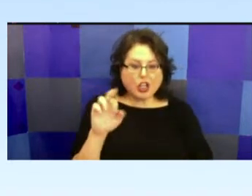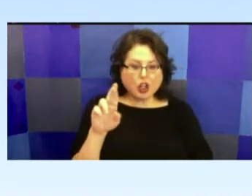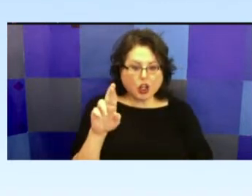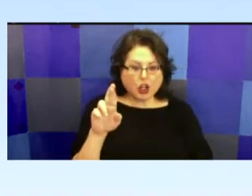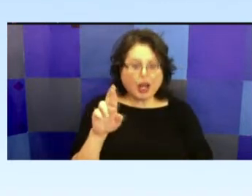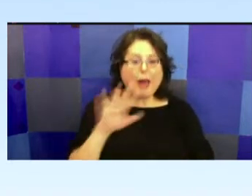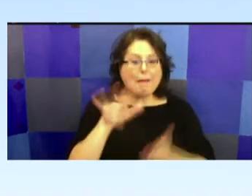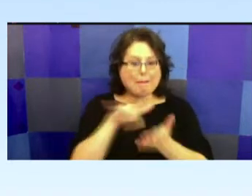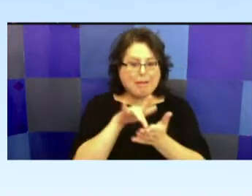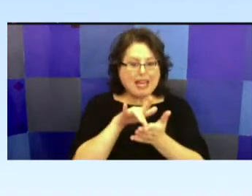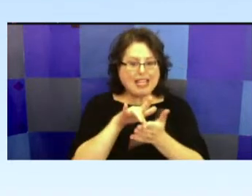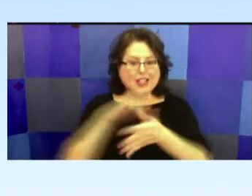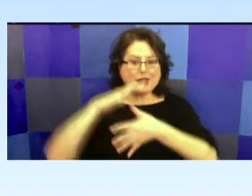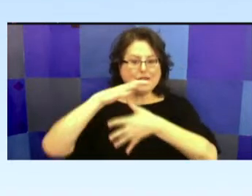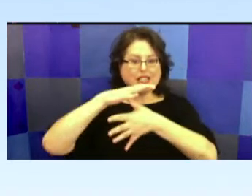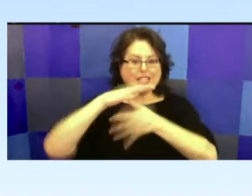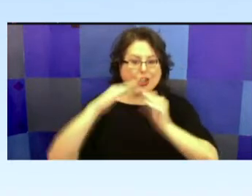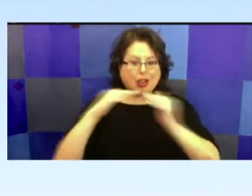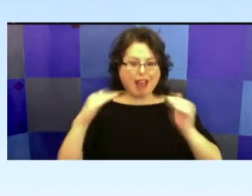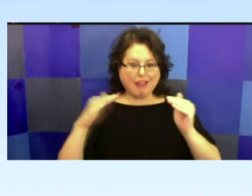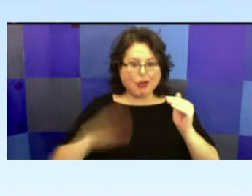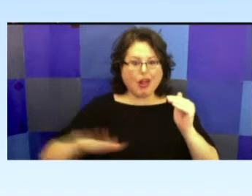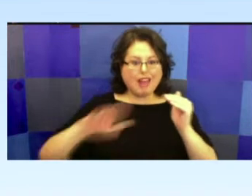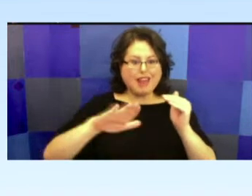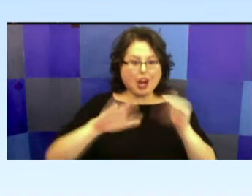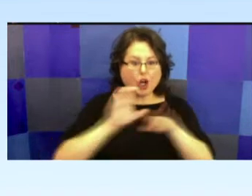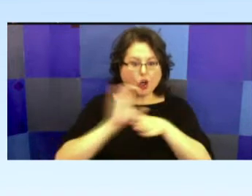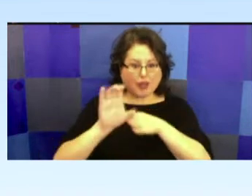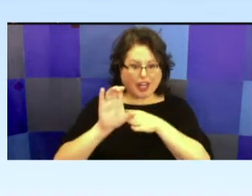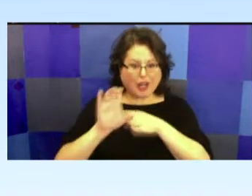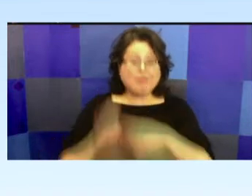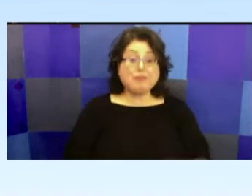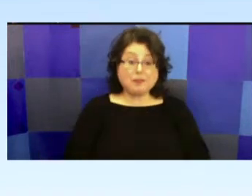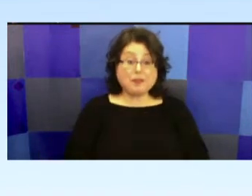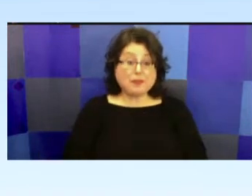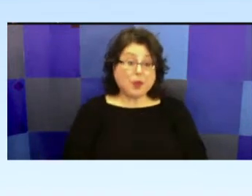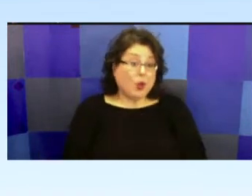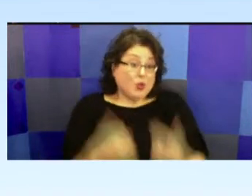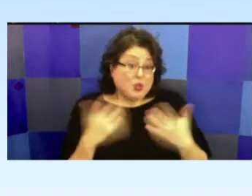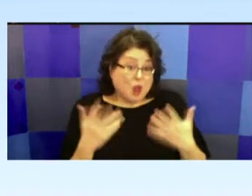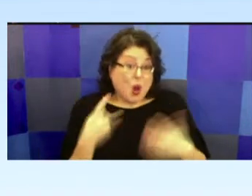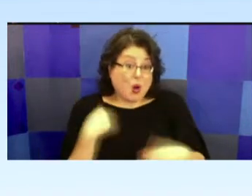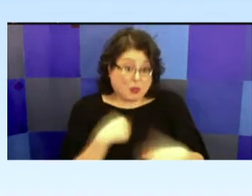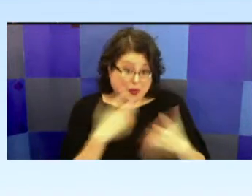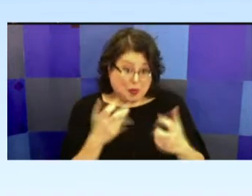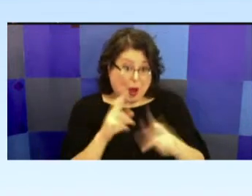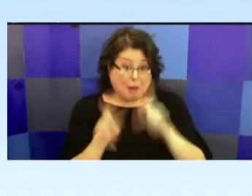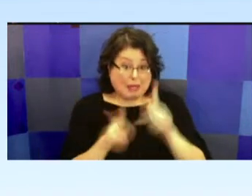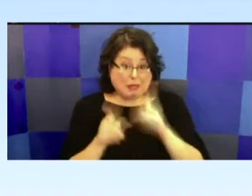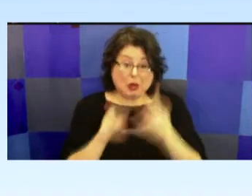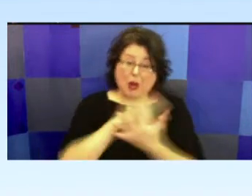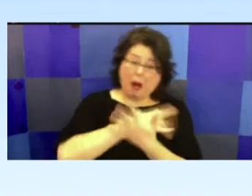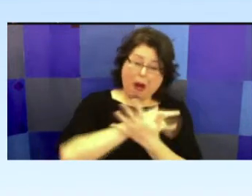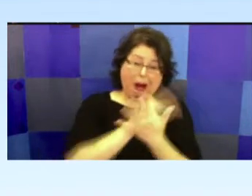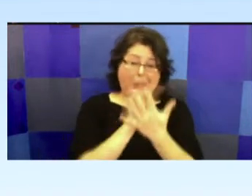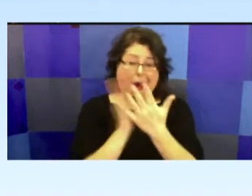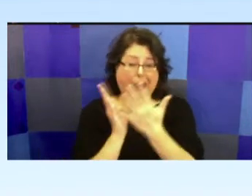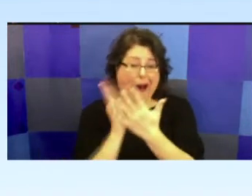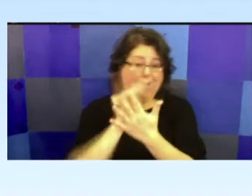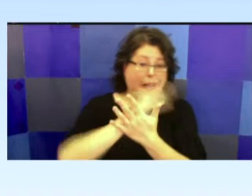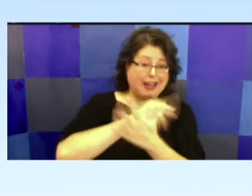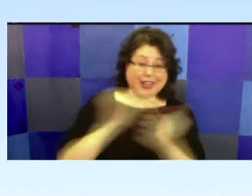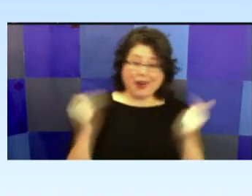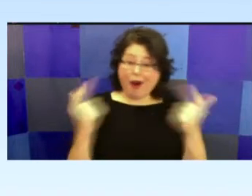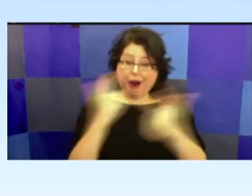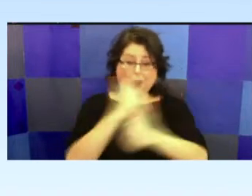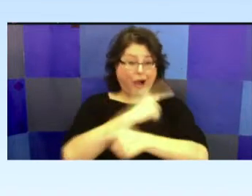senior level in their career. And so we're looking for people across all sectors, because it really does take a